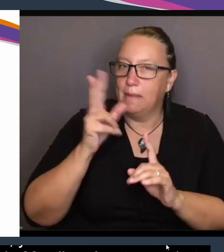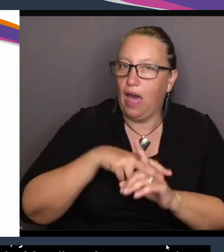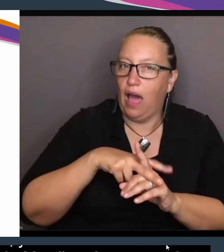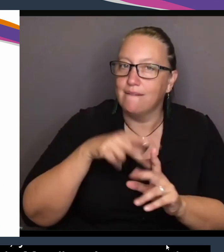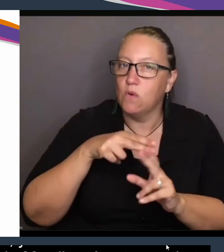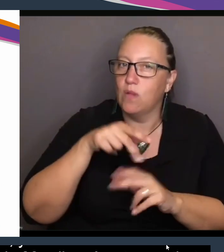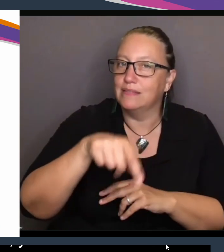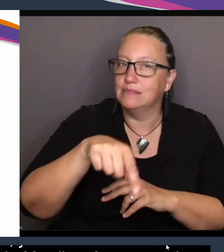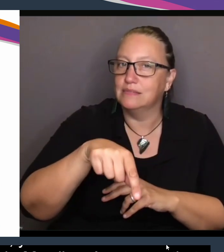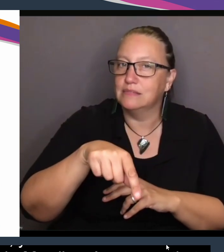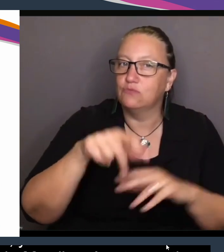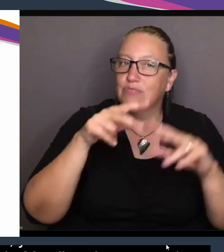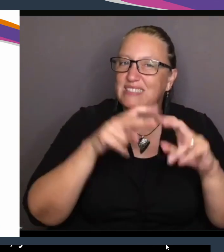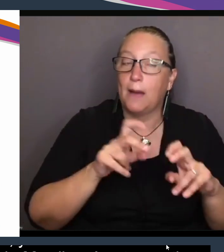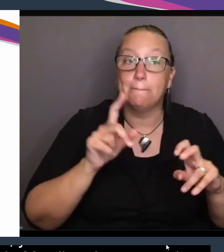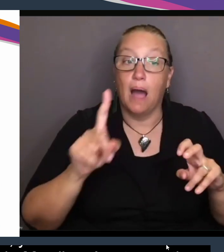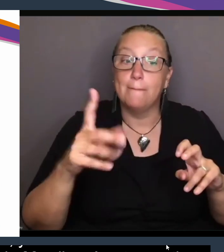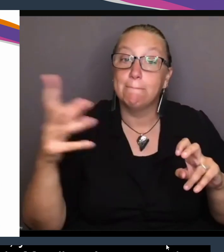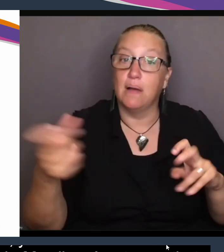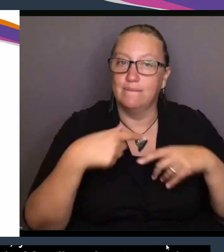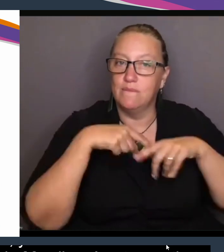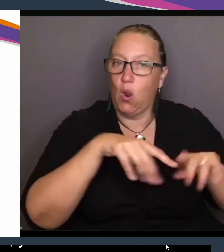as research is aligned to the grant